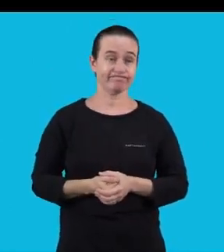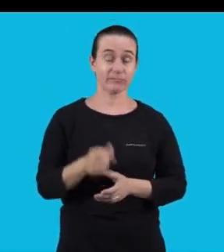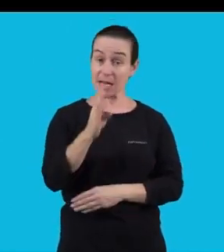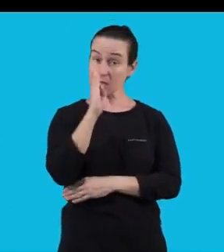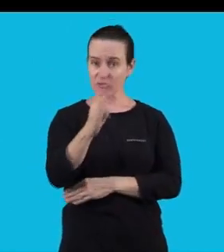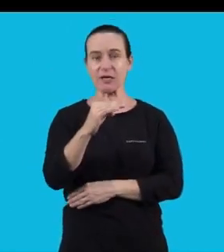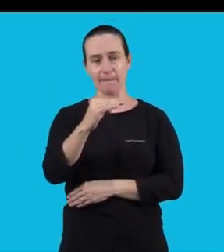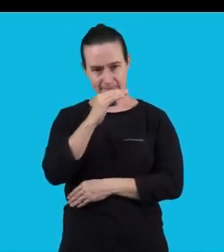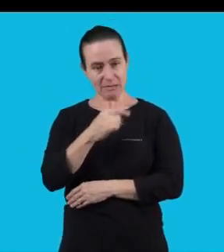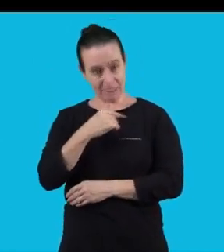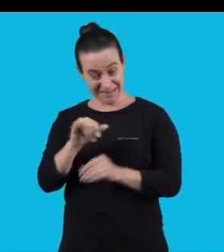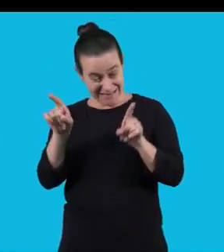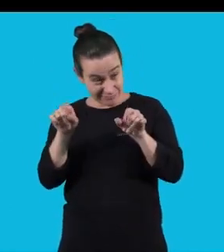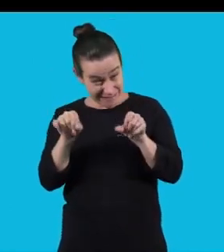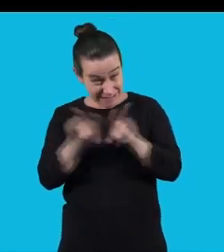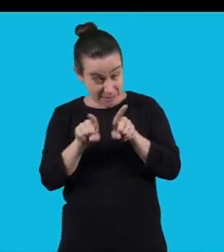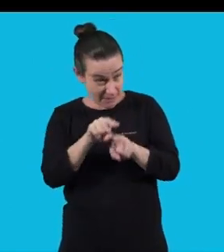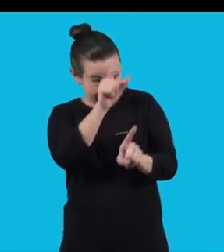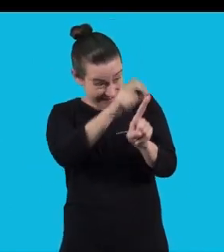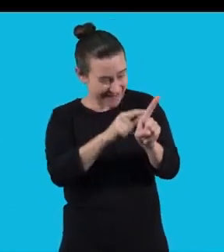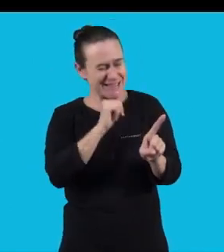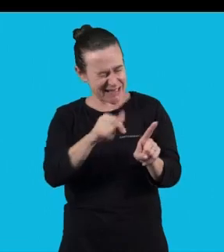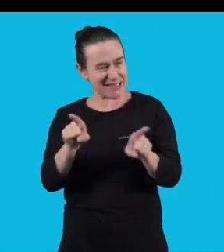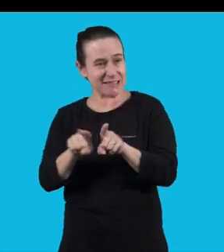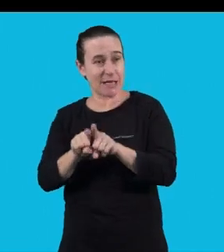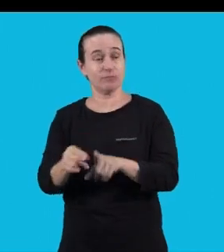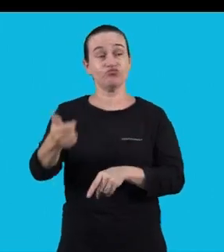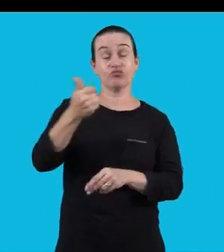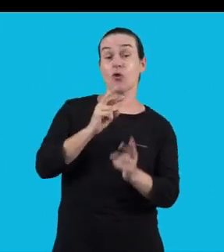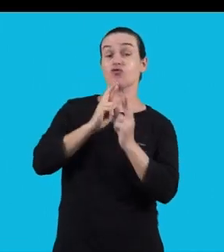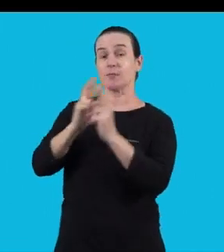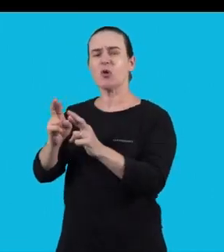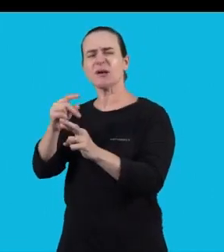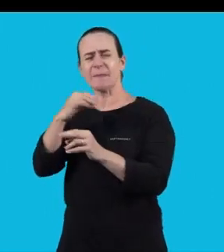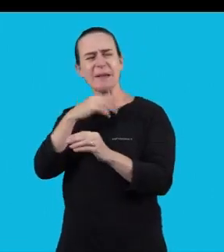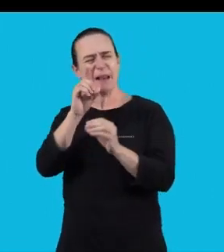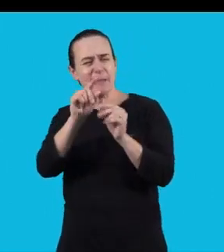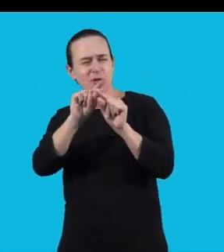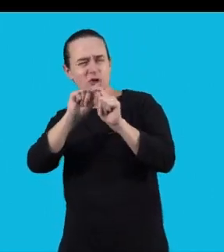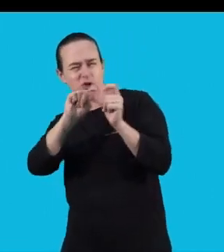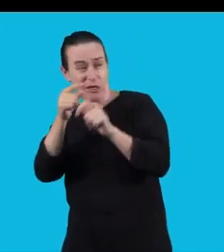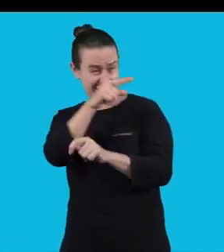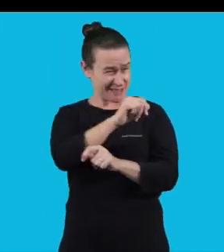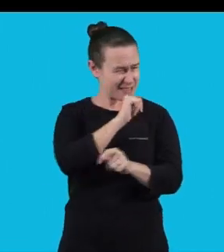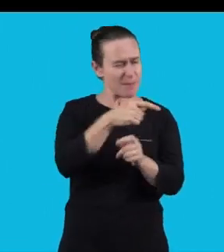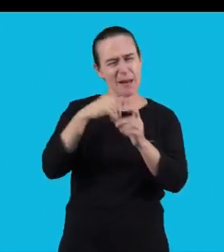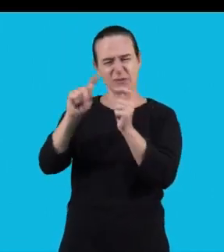when someone's exact words are quoted, and reported speech is paraphrasing or summarizing what someone has